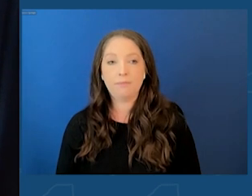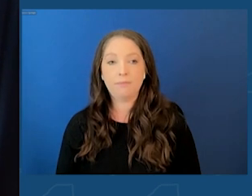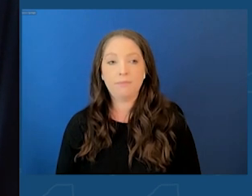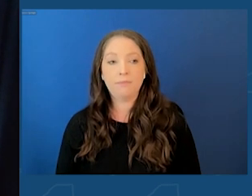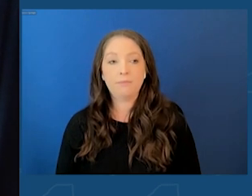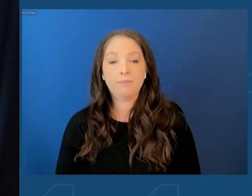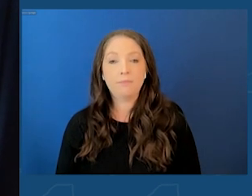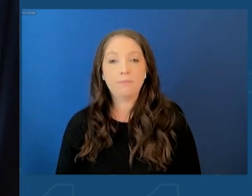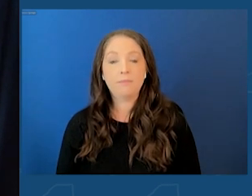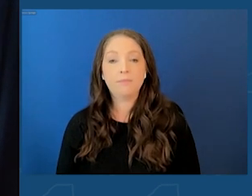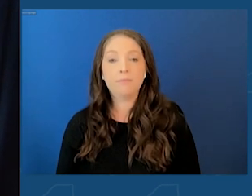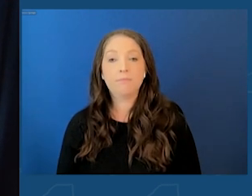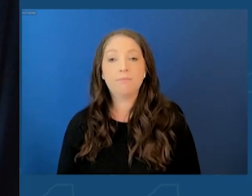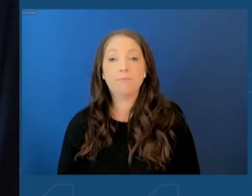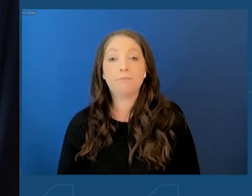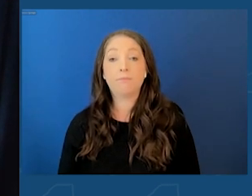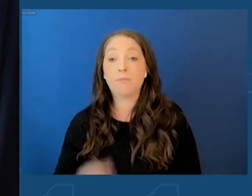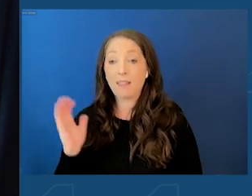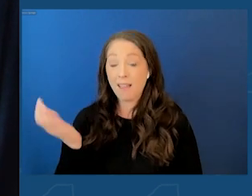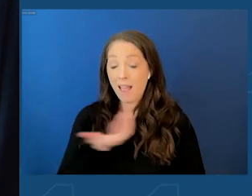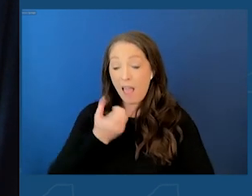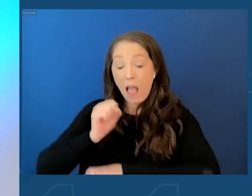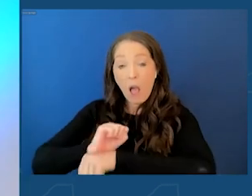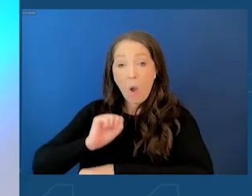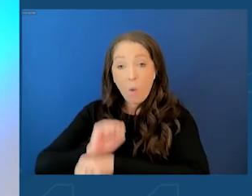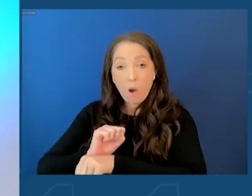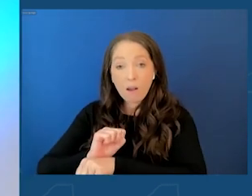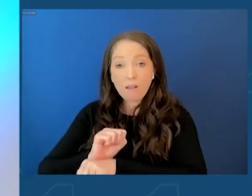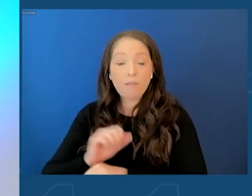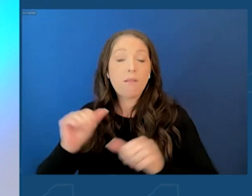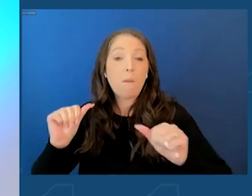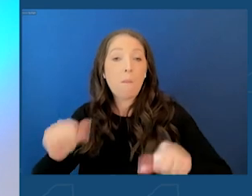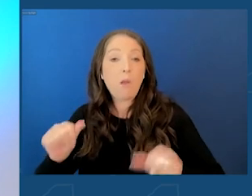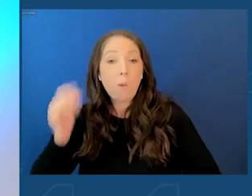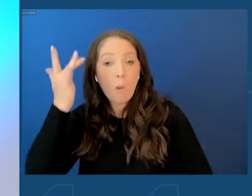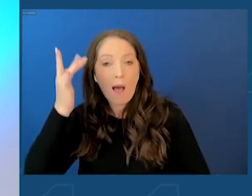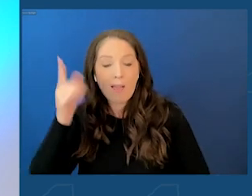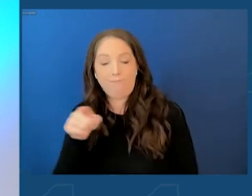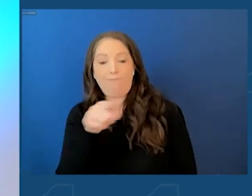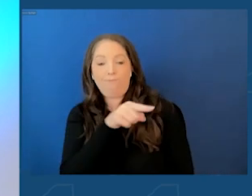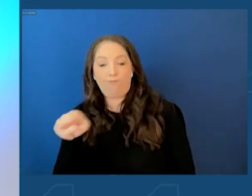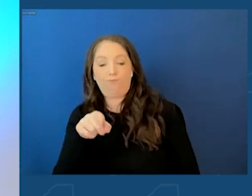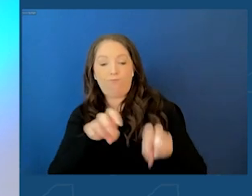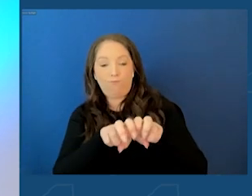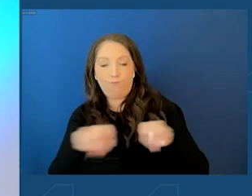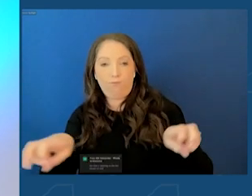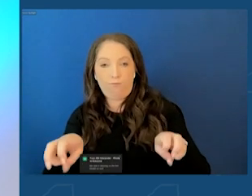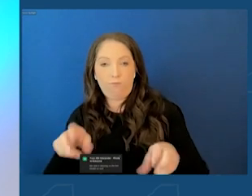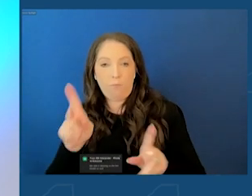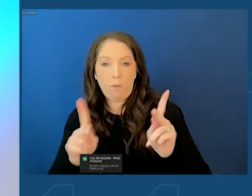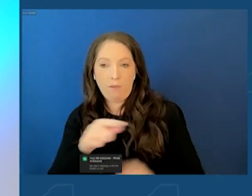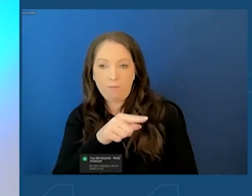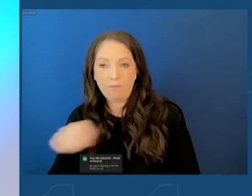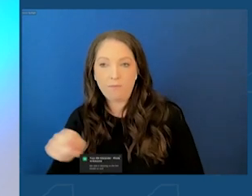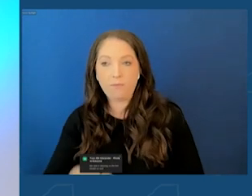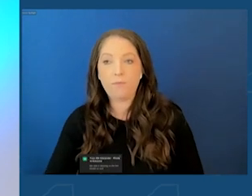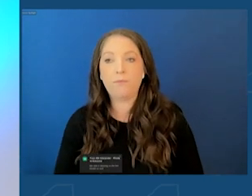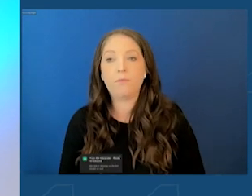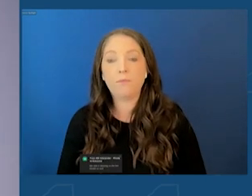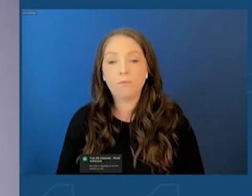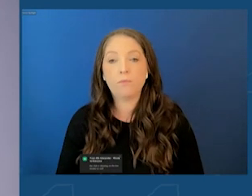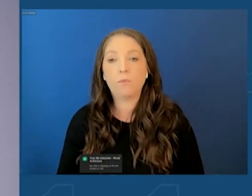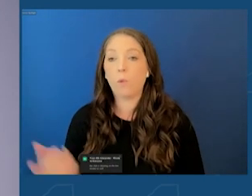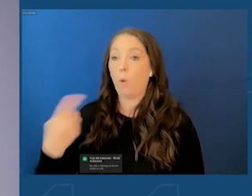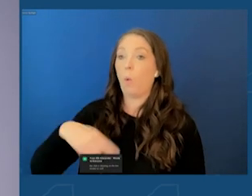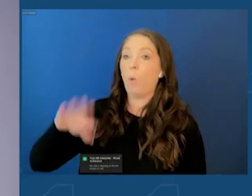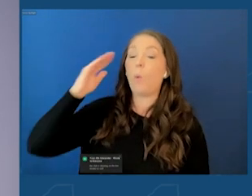None of the work that we do in our states would be possible without these folks. Now listen, we know that there's a lot going on